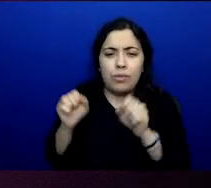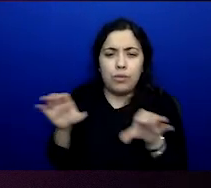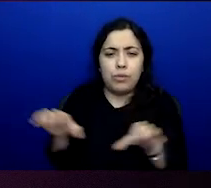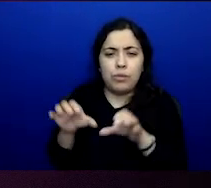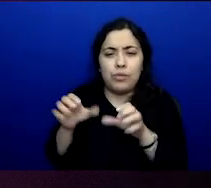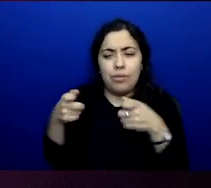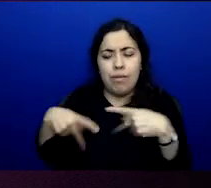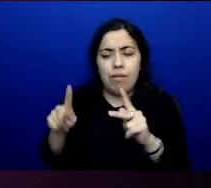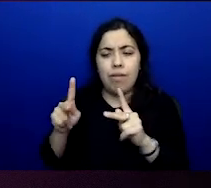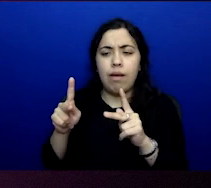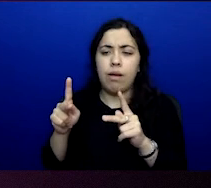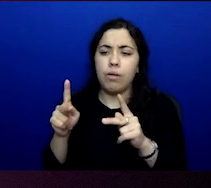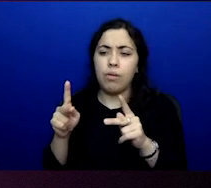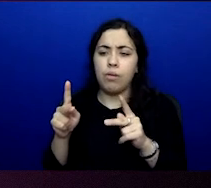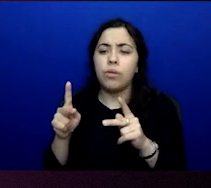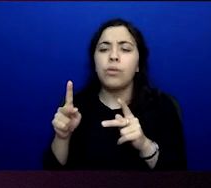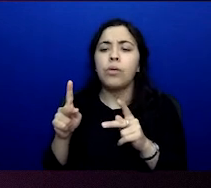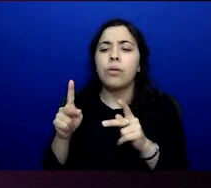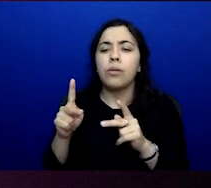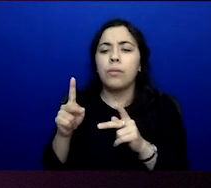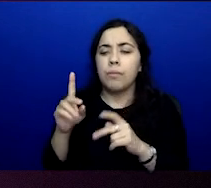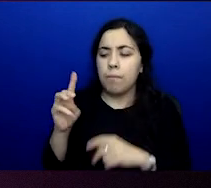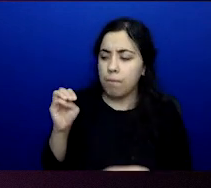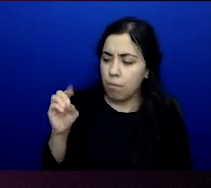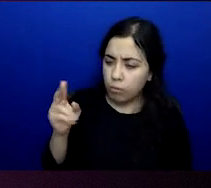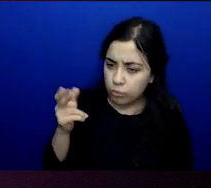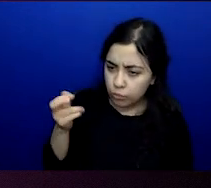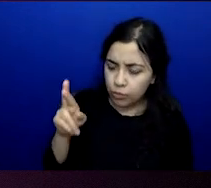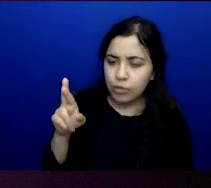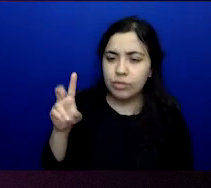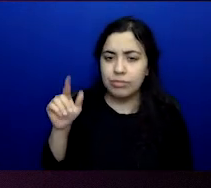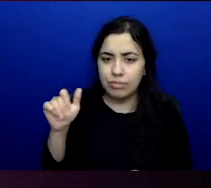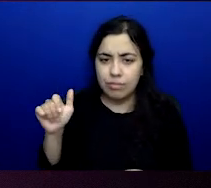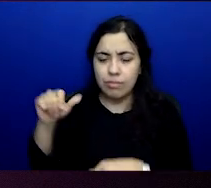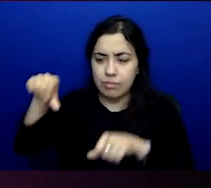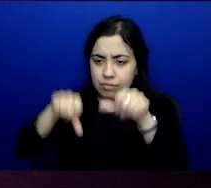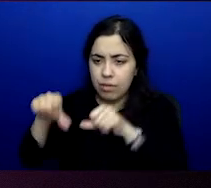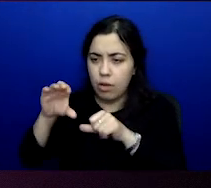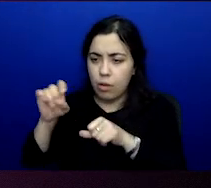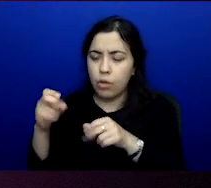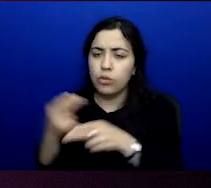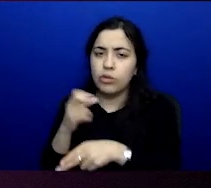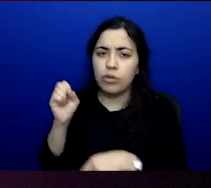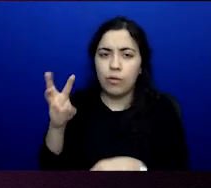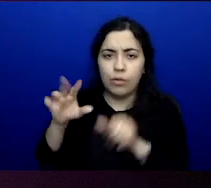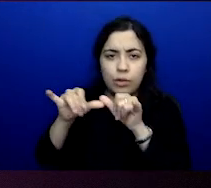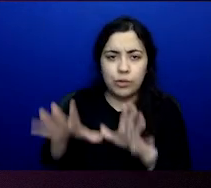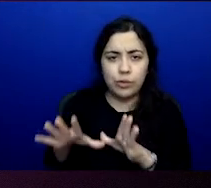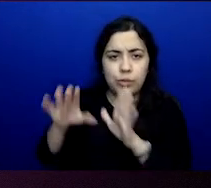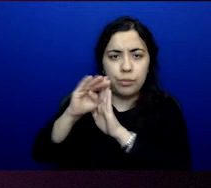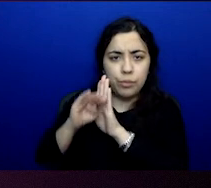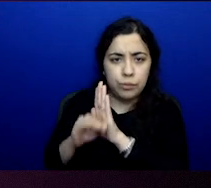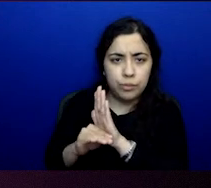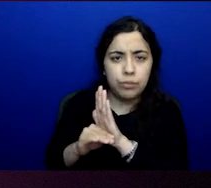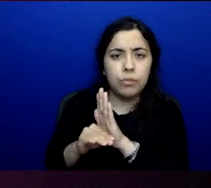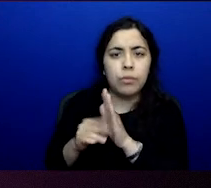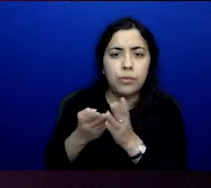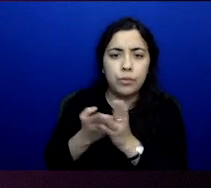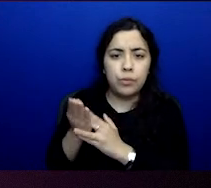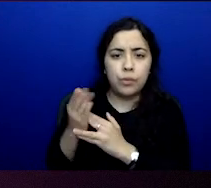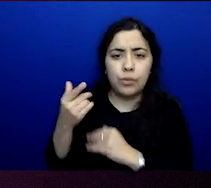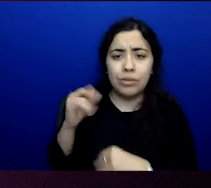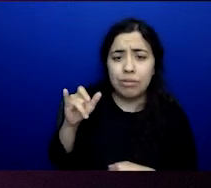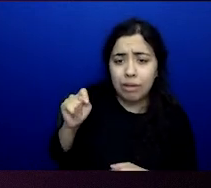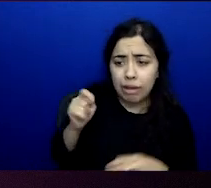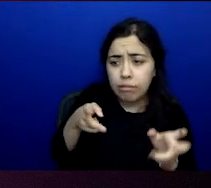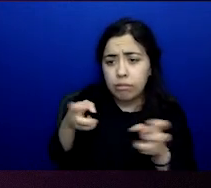to build modular data science code using software engineering principles that can be they can easily versioned by Git and hosted